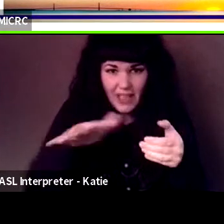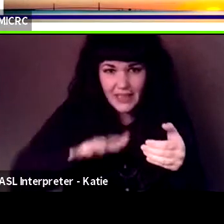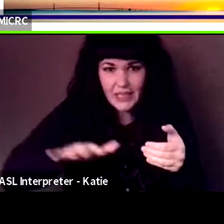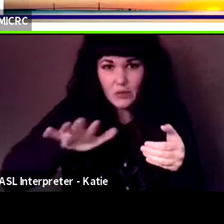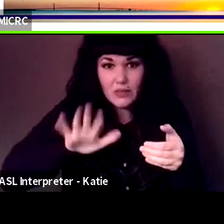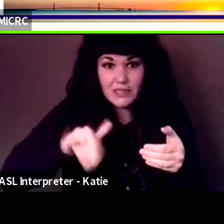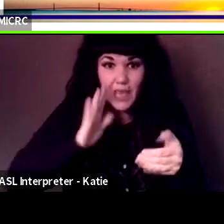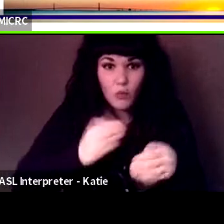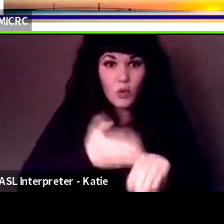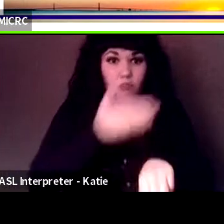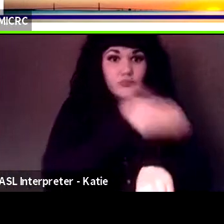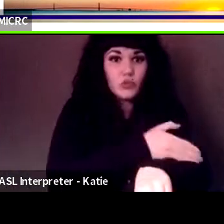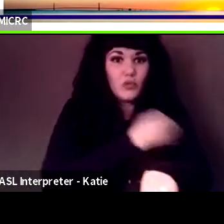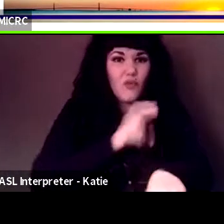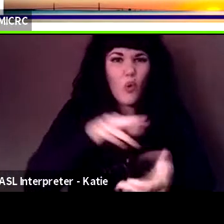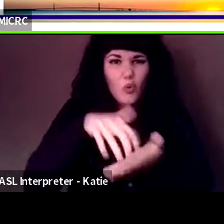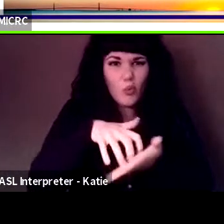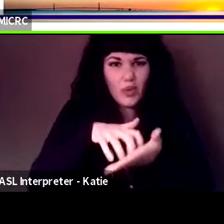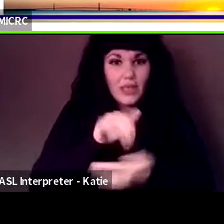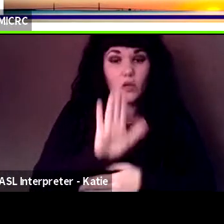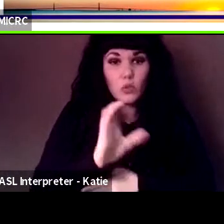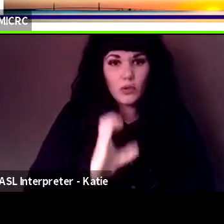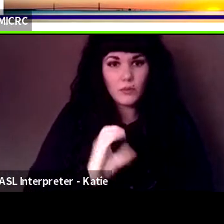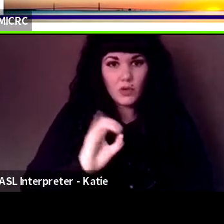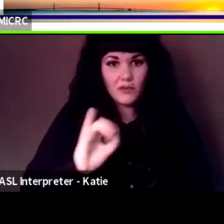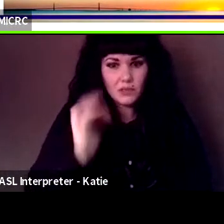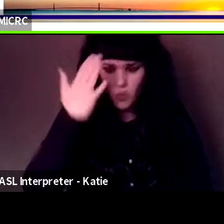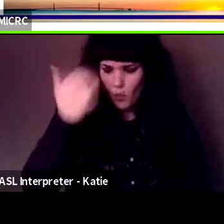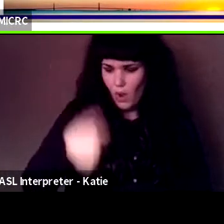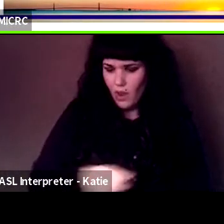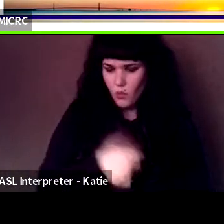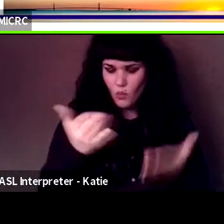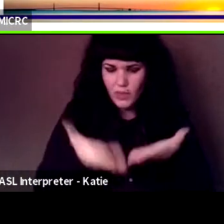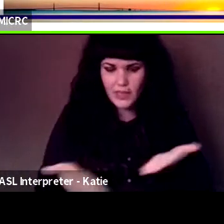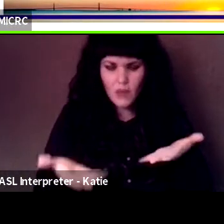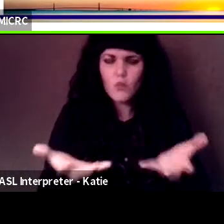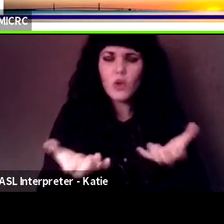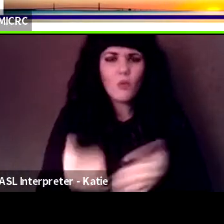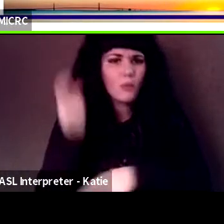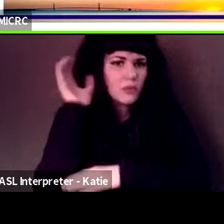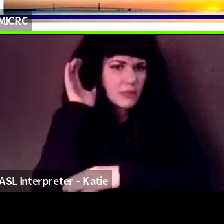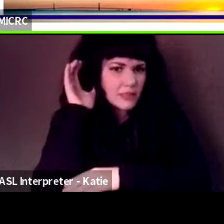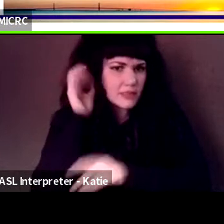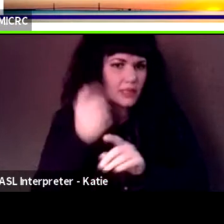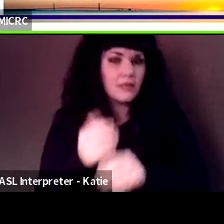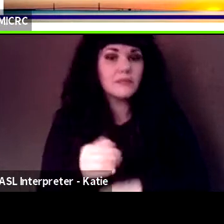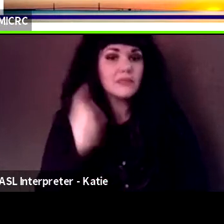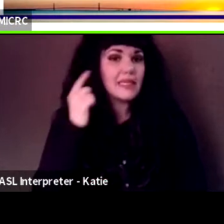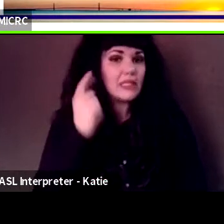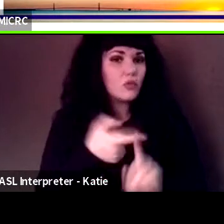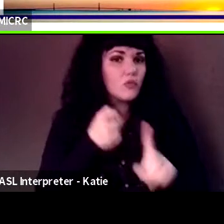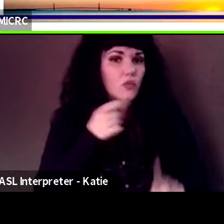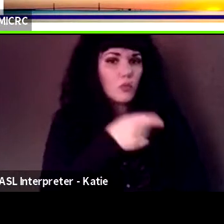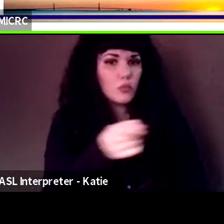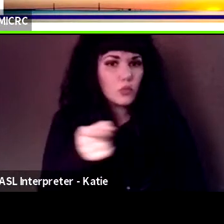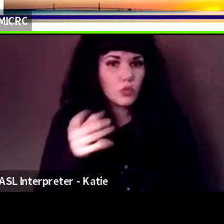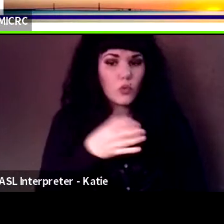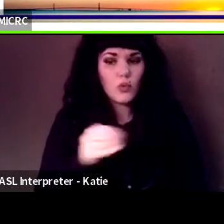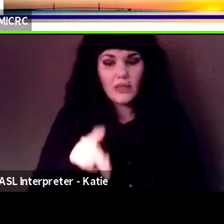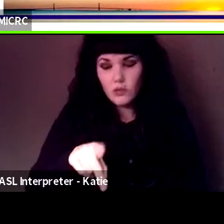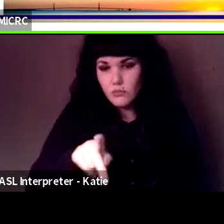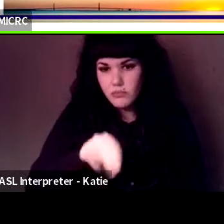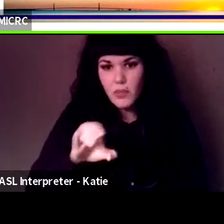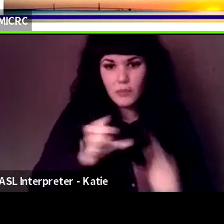interest? So why are we here? To listen, to hear directly from you and your public comments about your ideas to